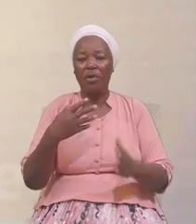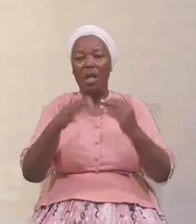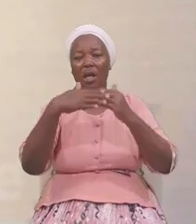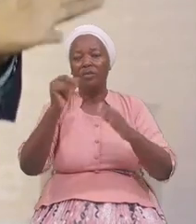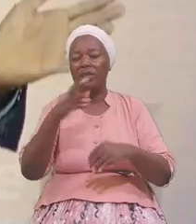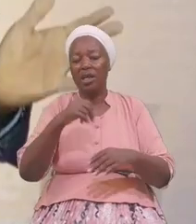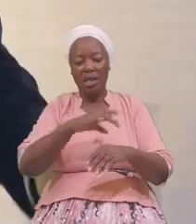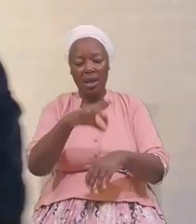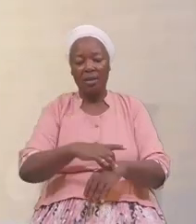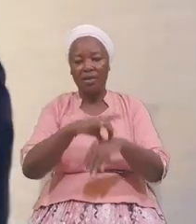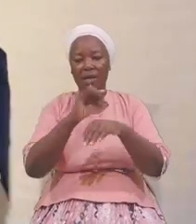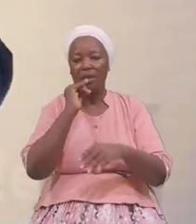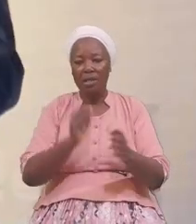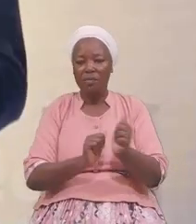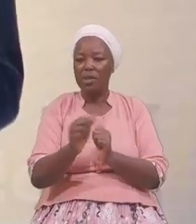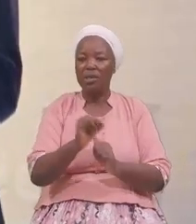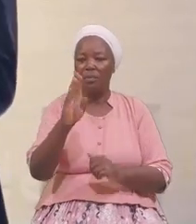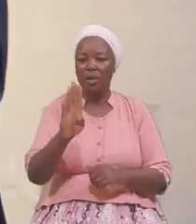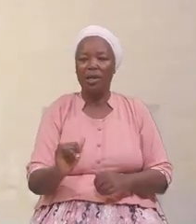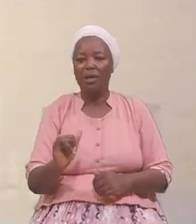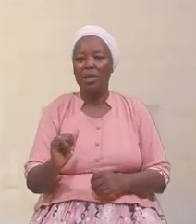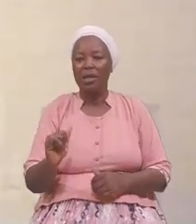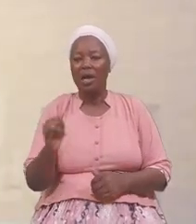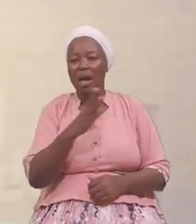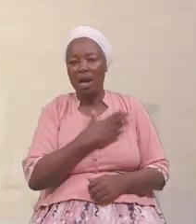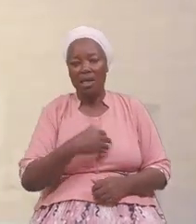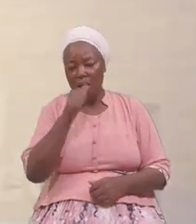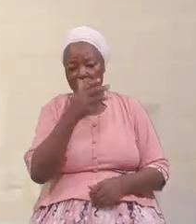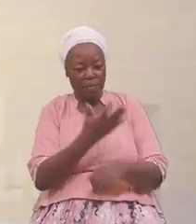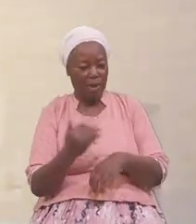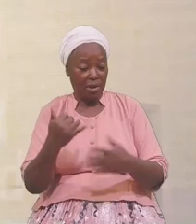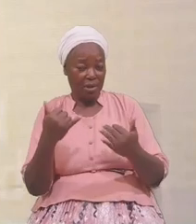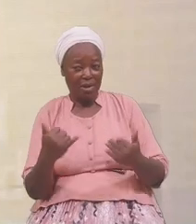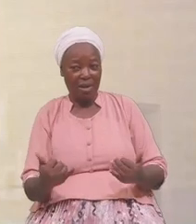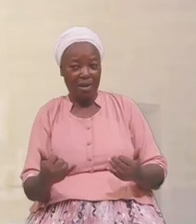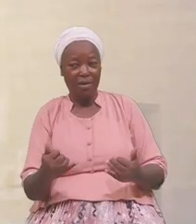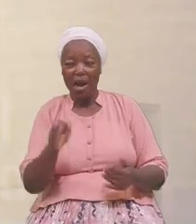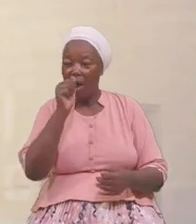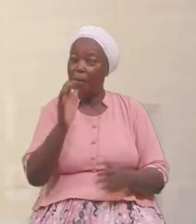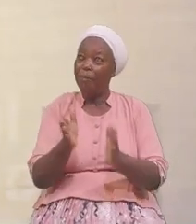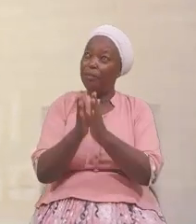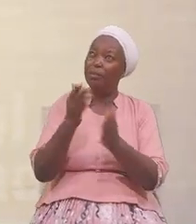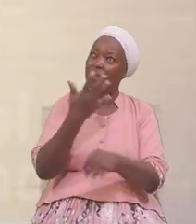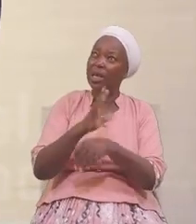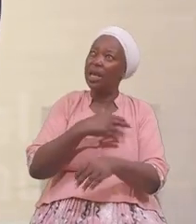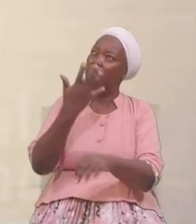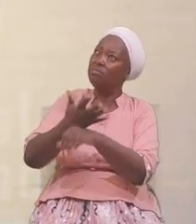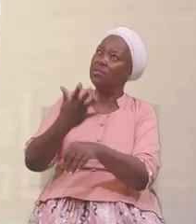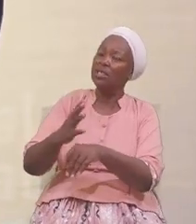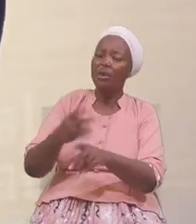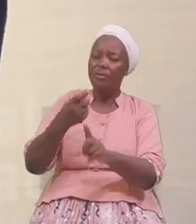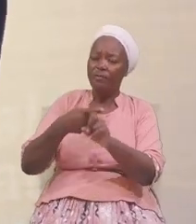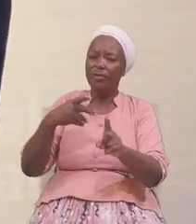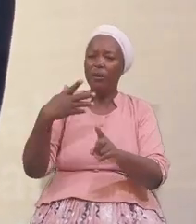and the earth is passing by. And I'm begging now, I'm begging, I'm pleading from